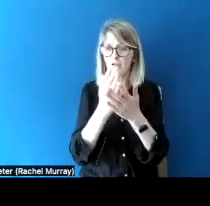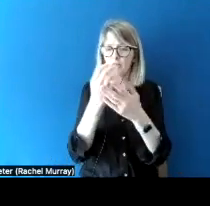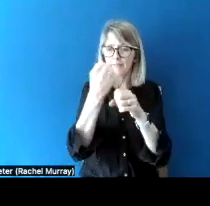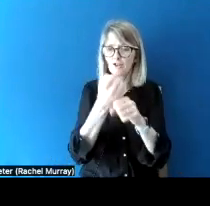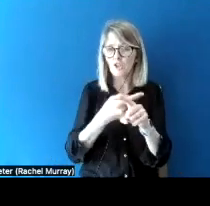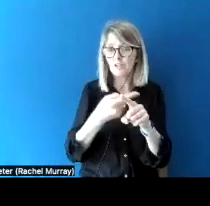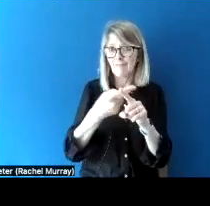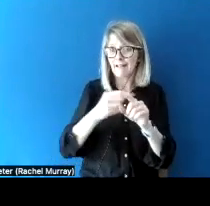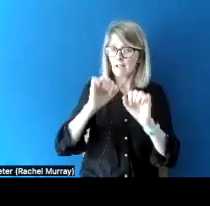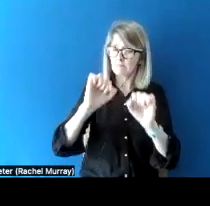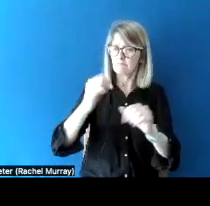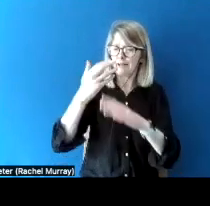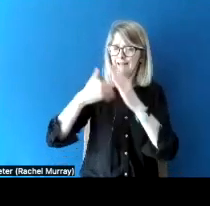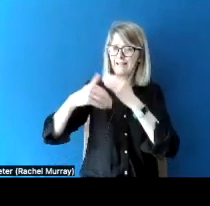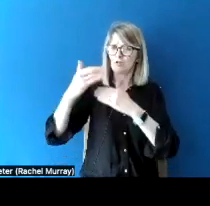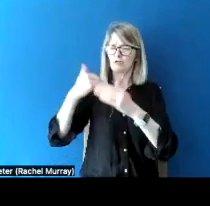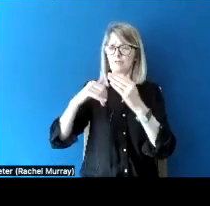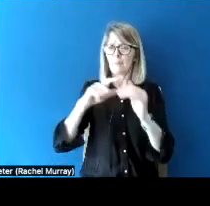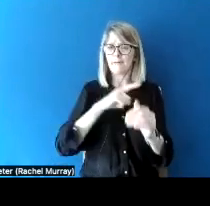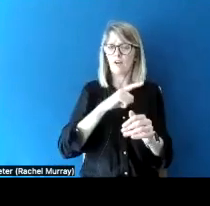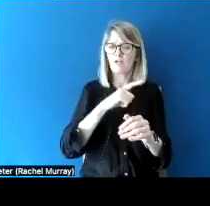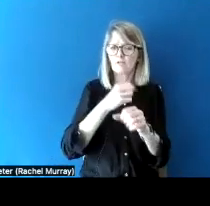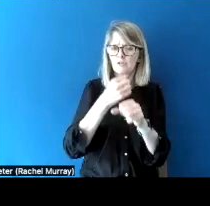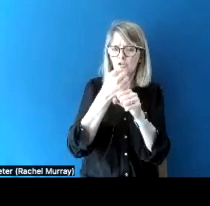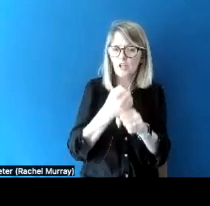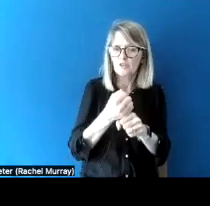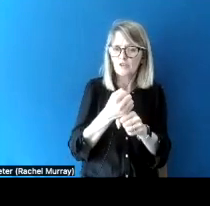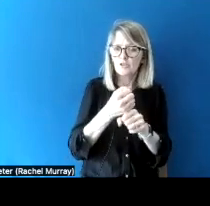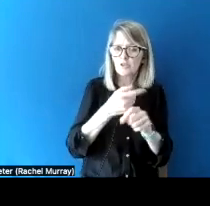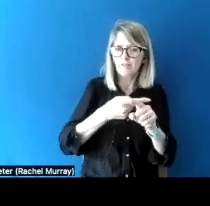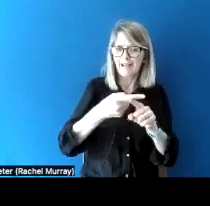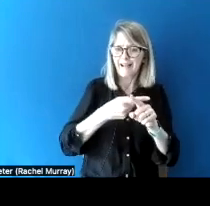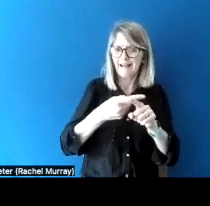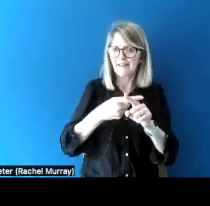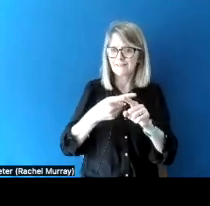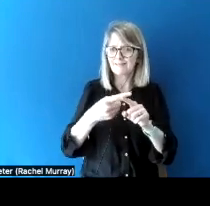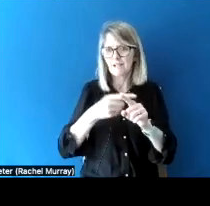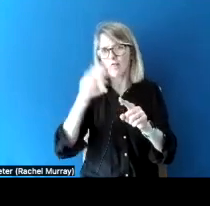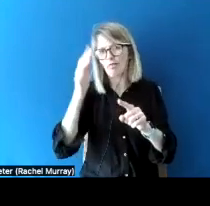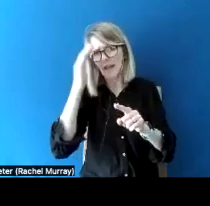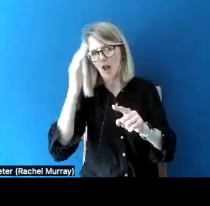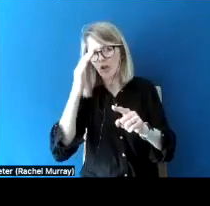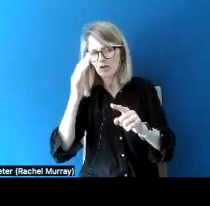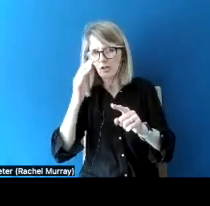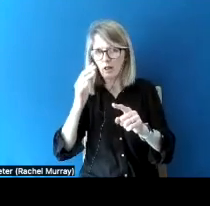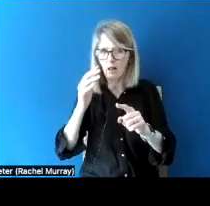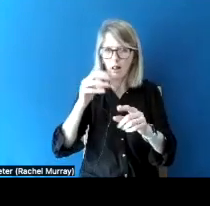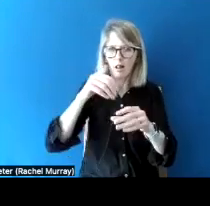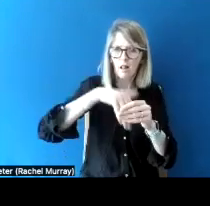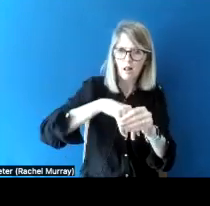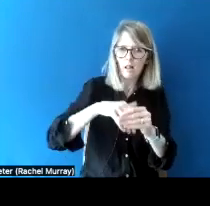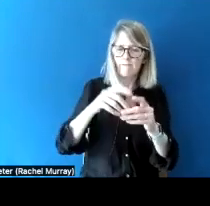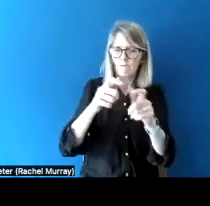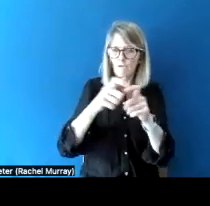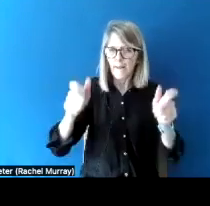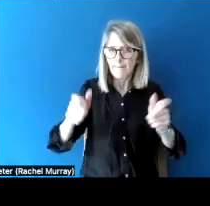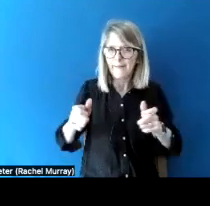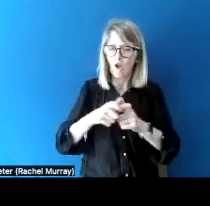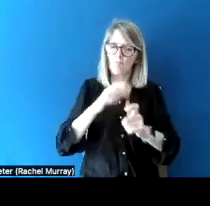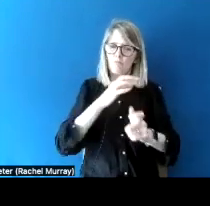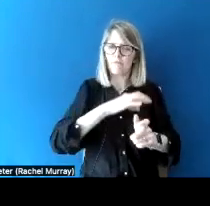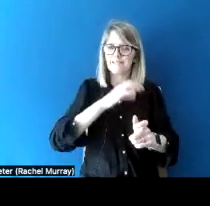history, because Church of England gave the theological impetus and framing of the providential nature of the